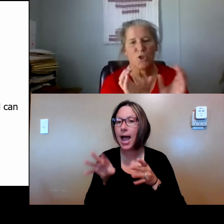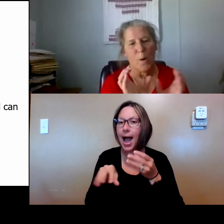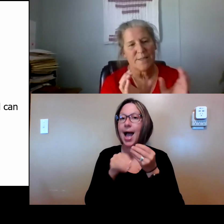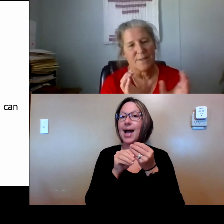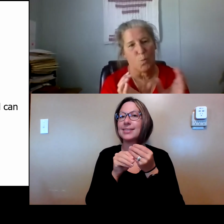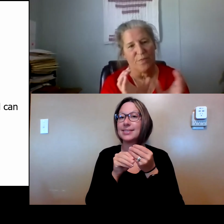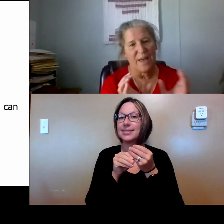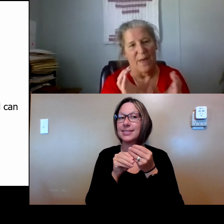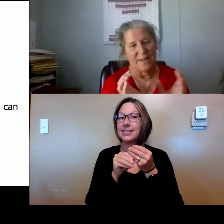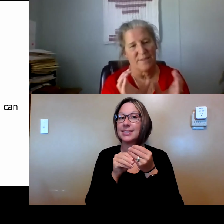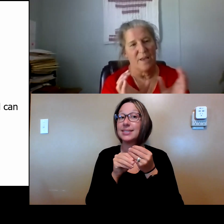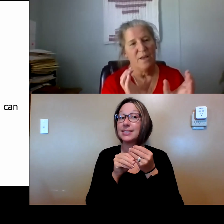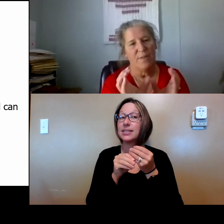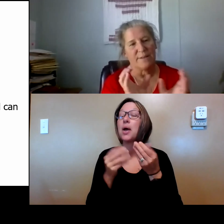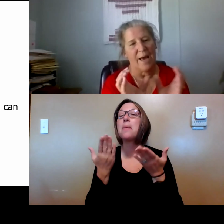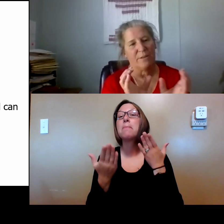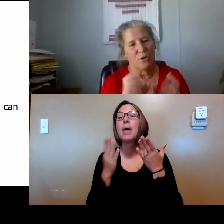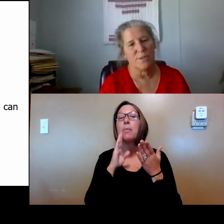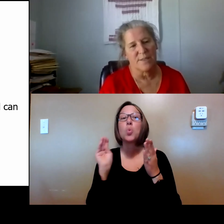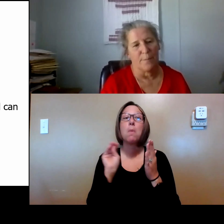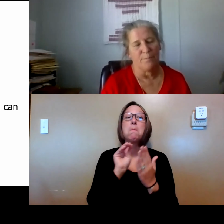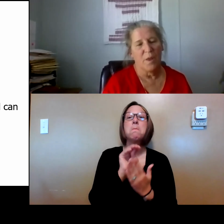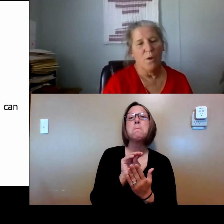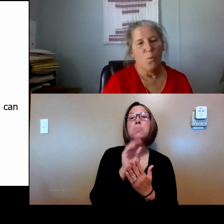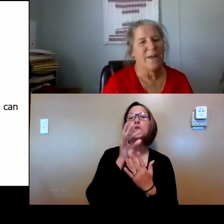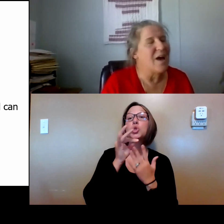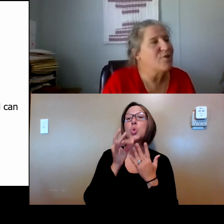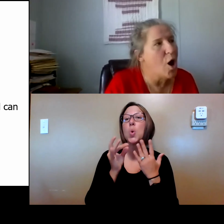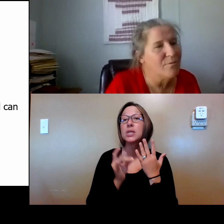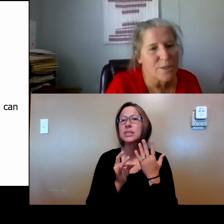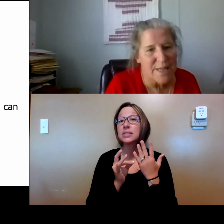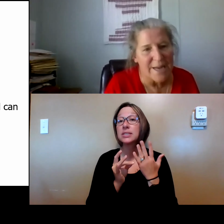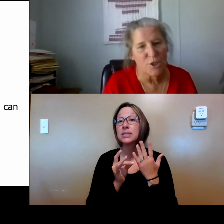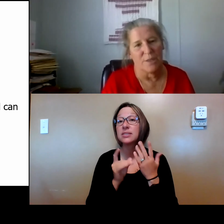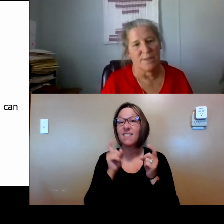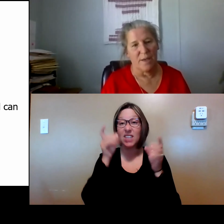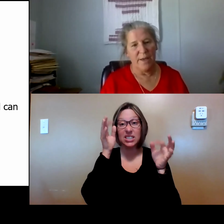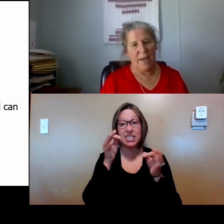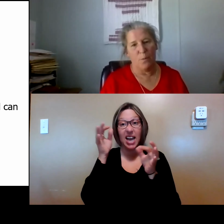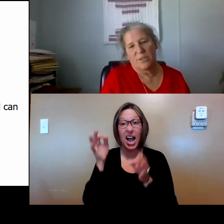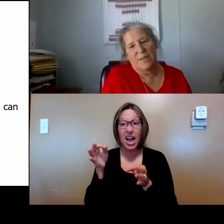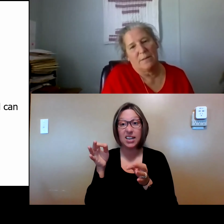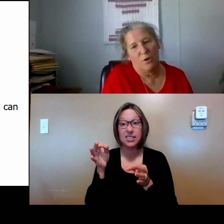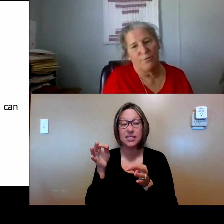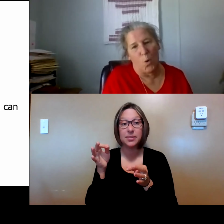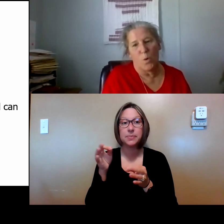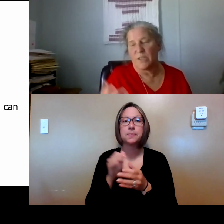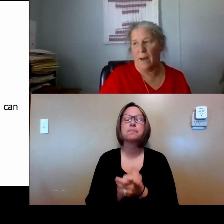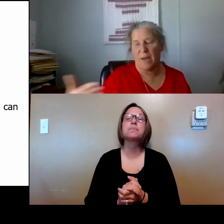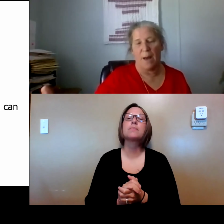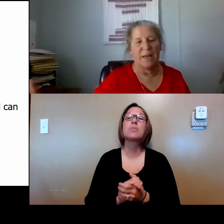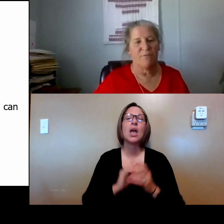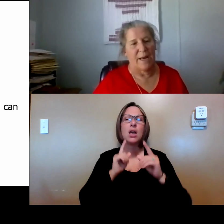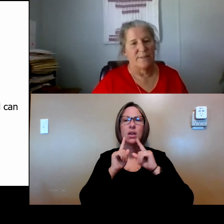embed choices within that calendar system. We can have conversations in which they look forward